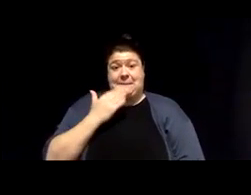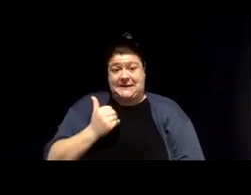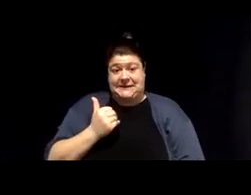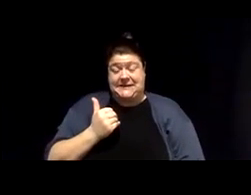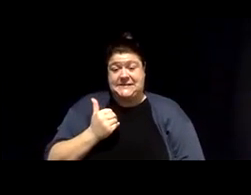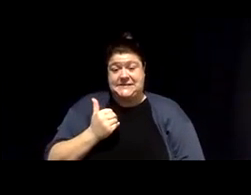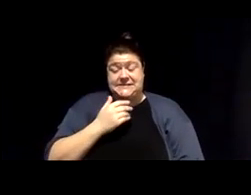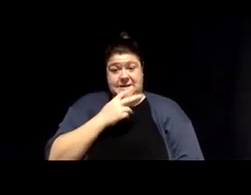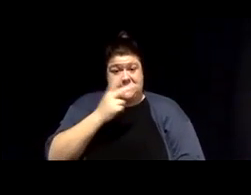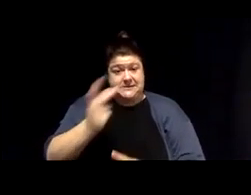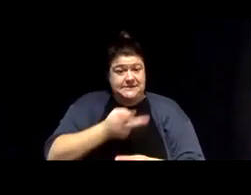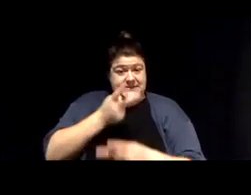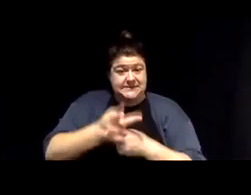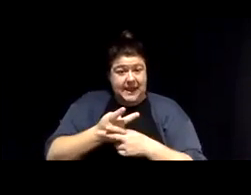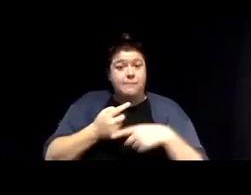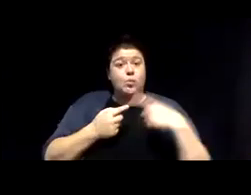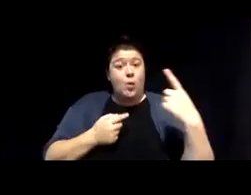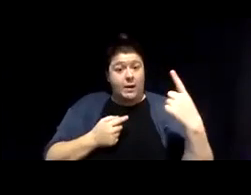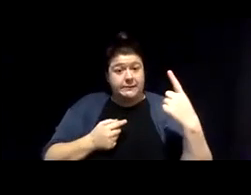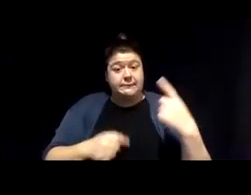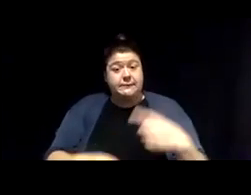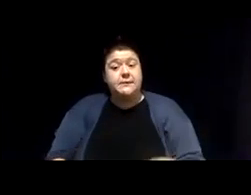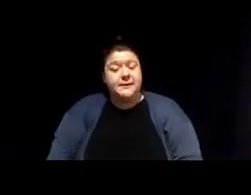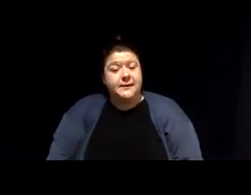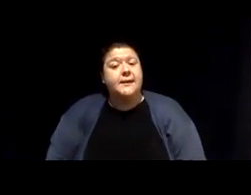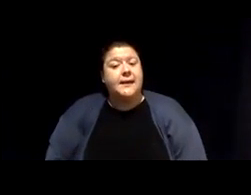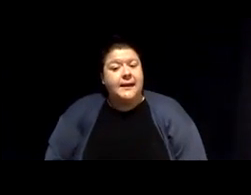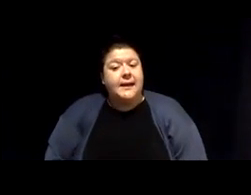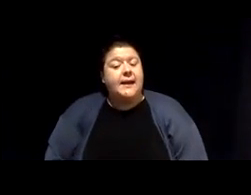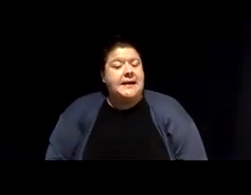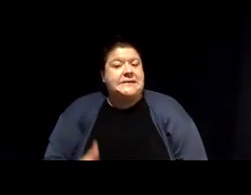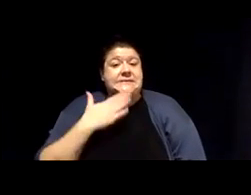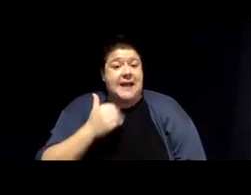1. Diabetes is,